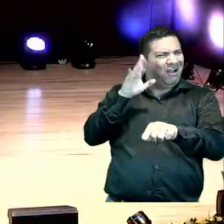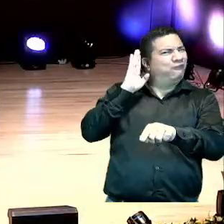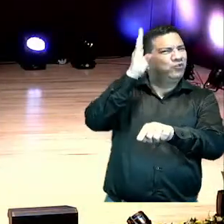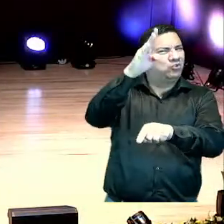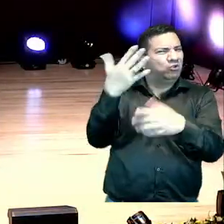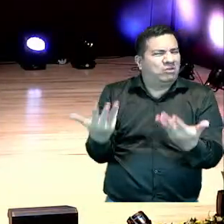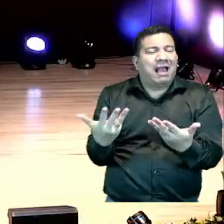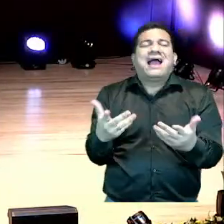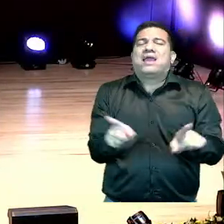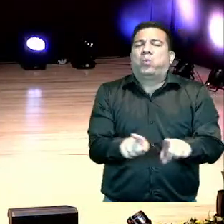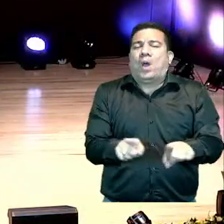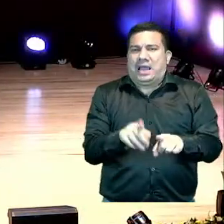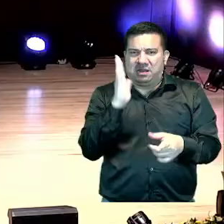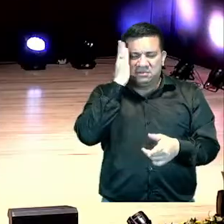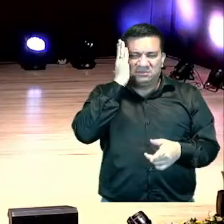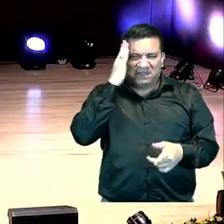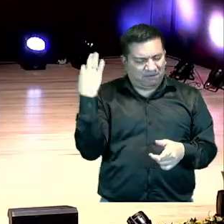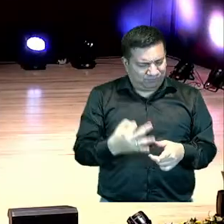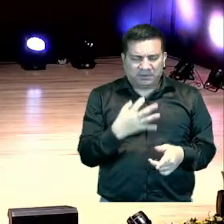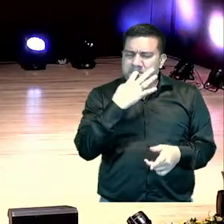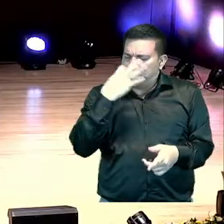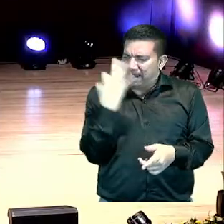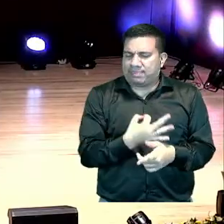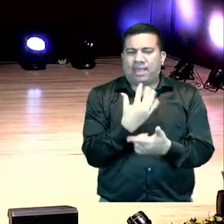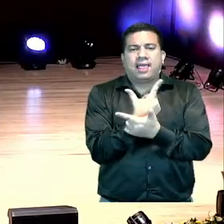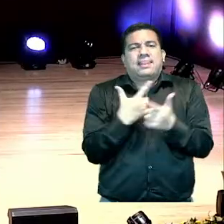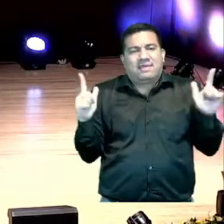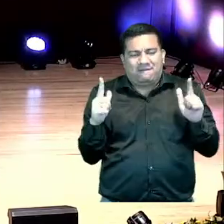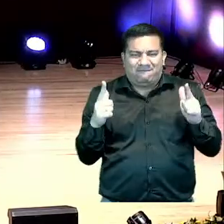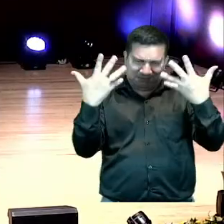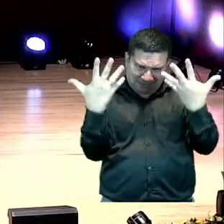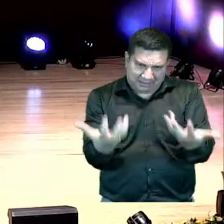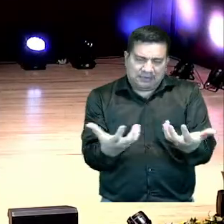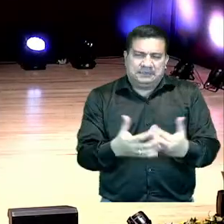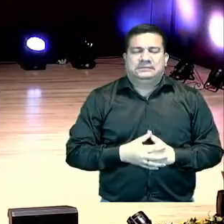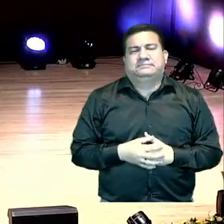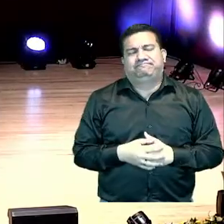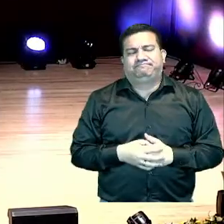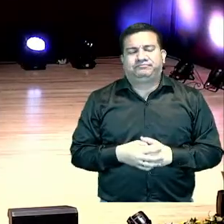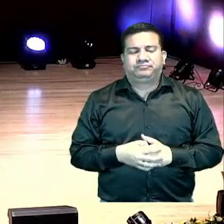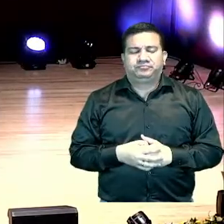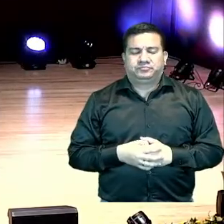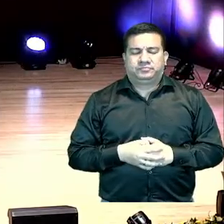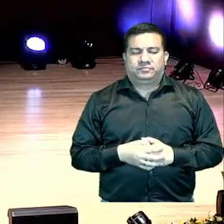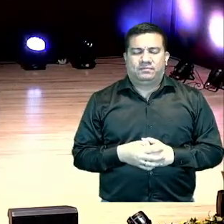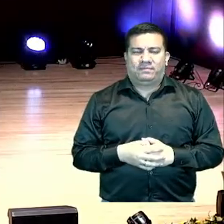We want our children and grandchildren to really enjoy freedom.